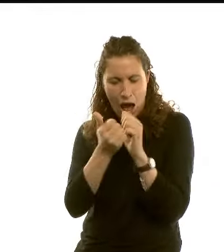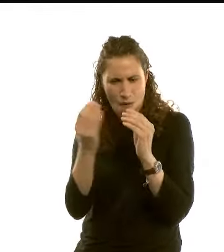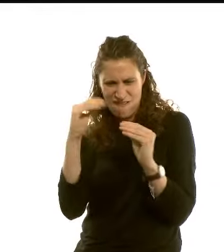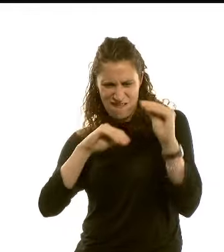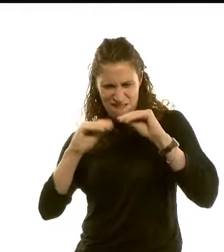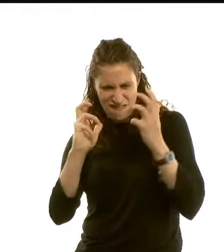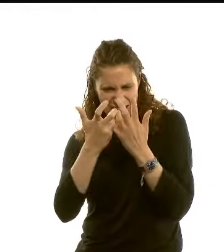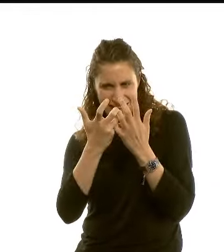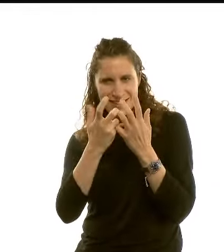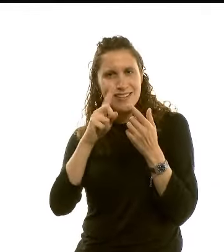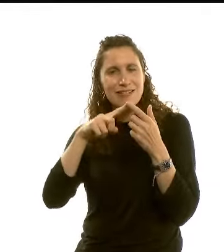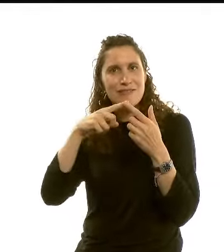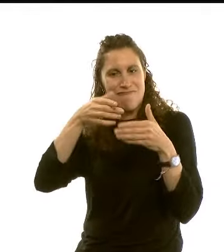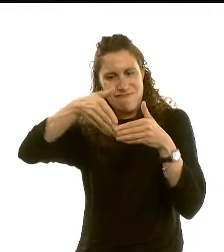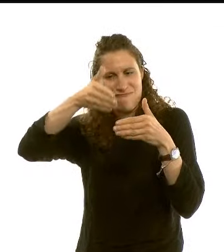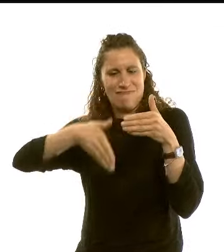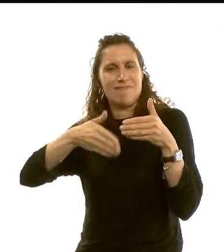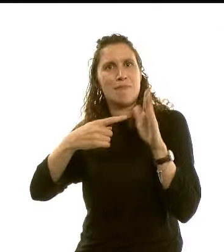model.